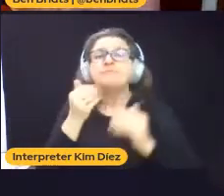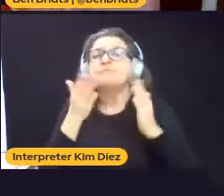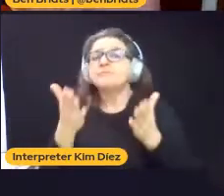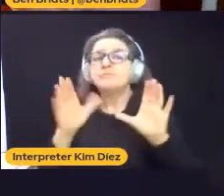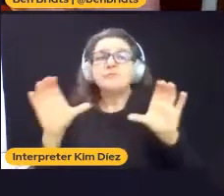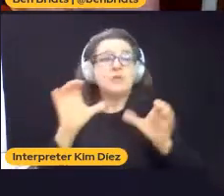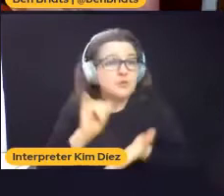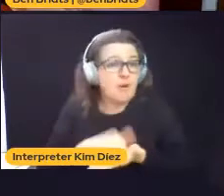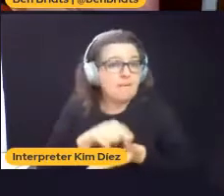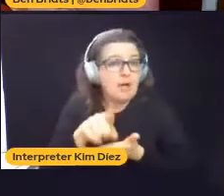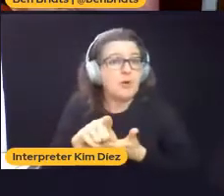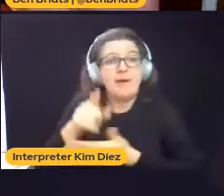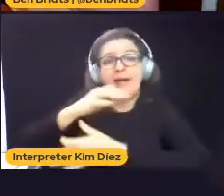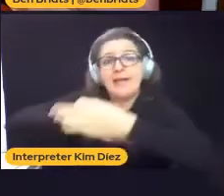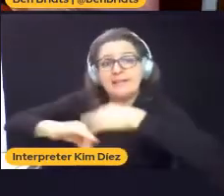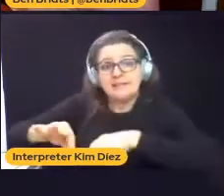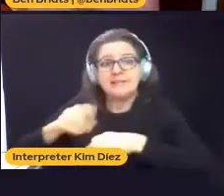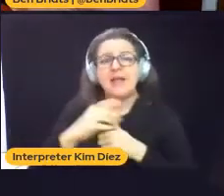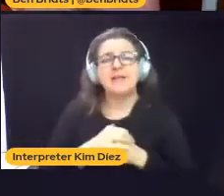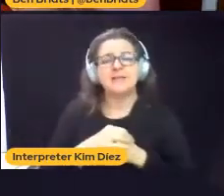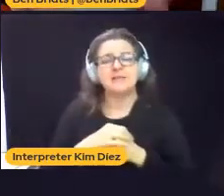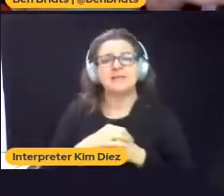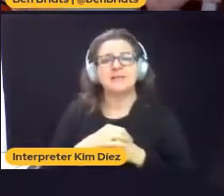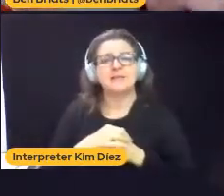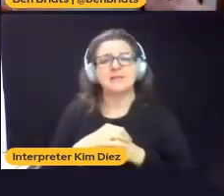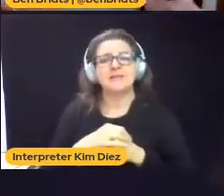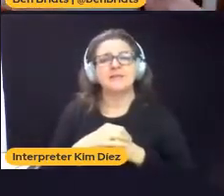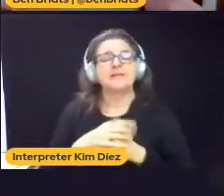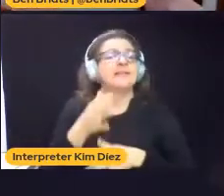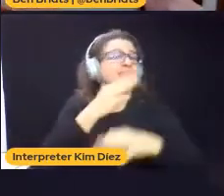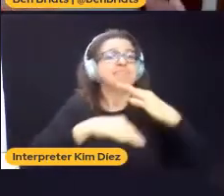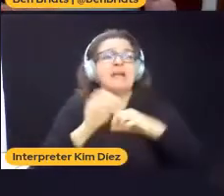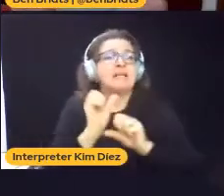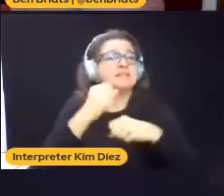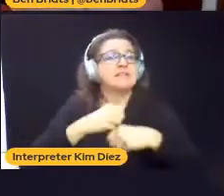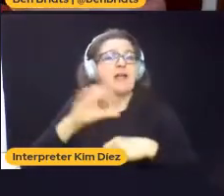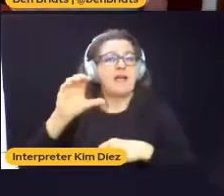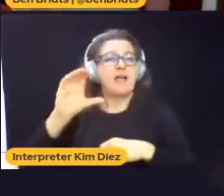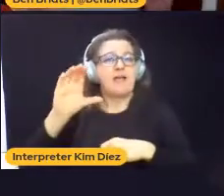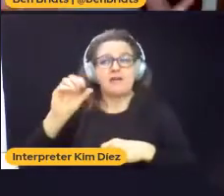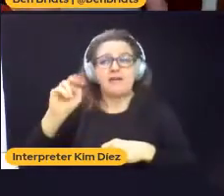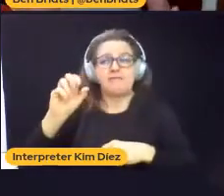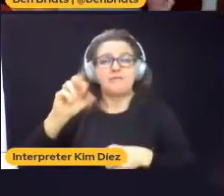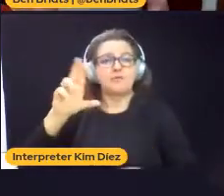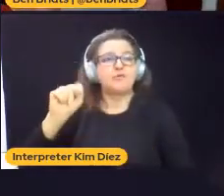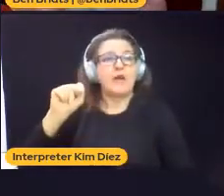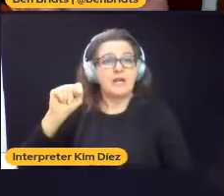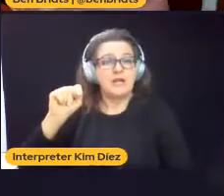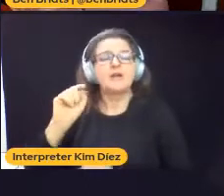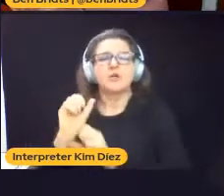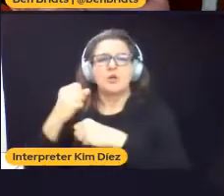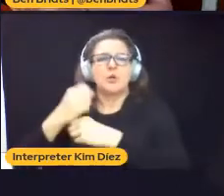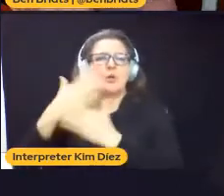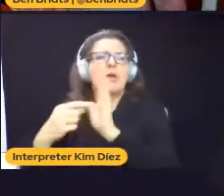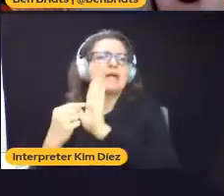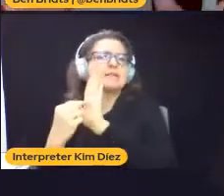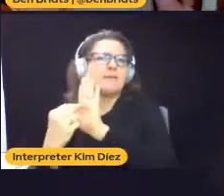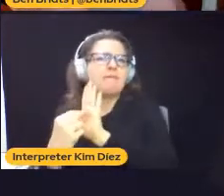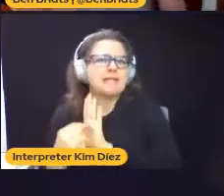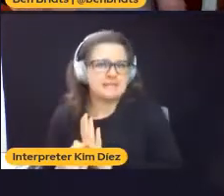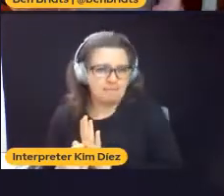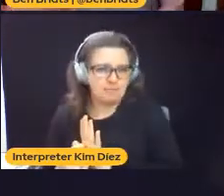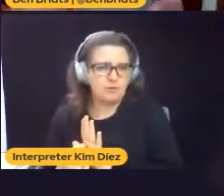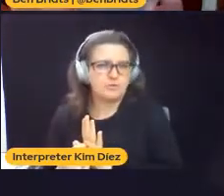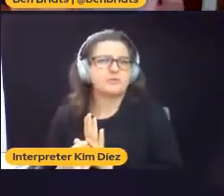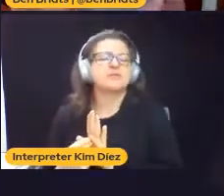this, for example, was to, instead of creating a construct, creating some examples showing what are all the